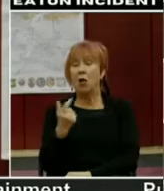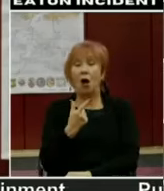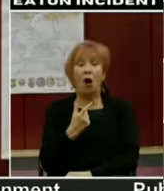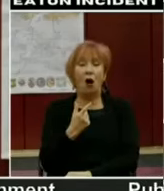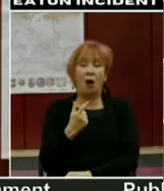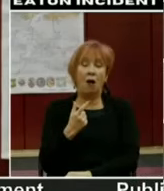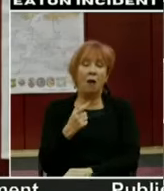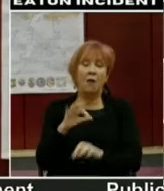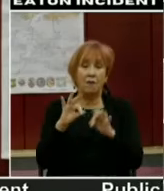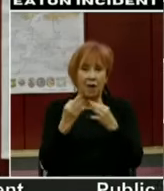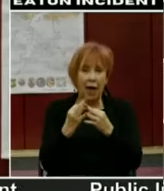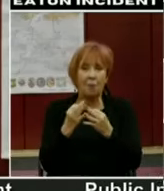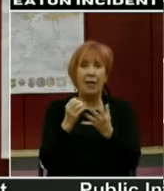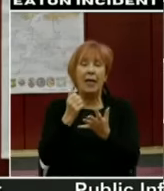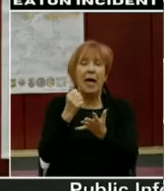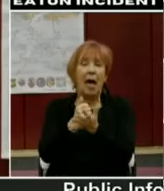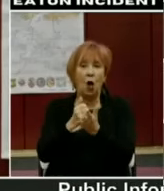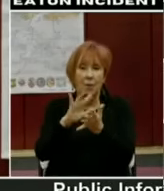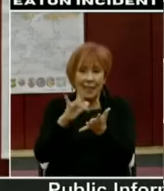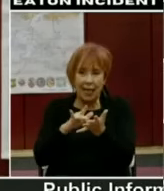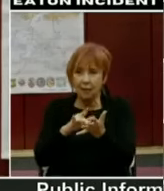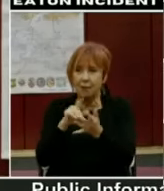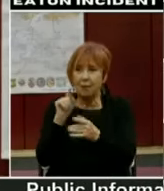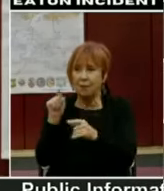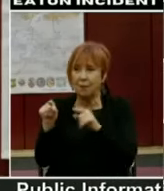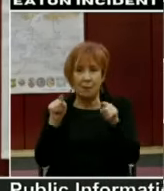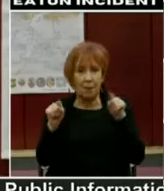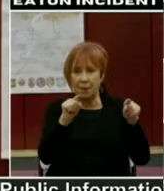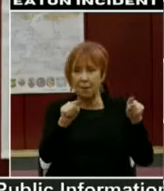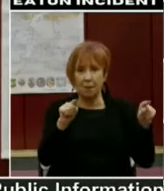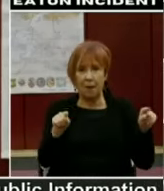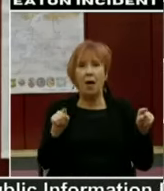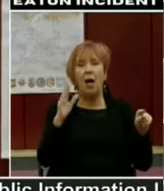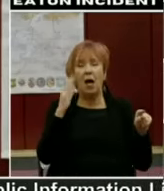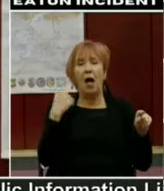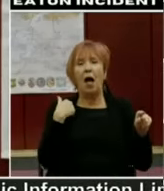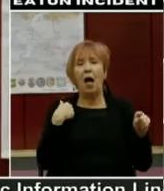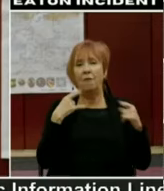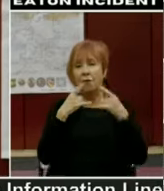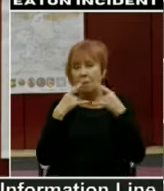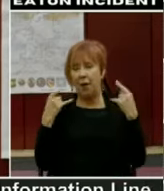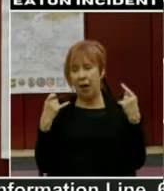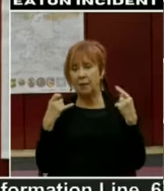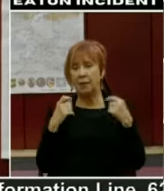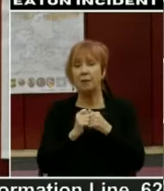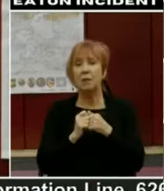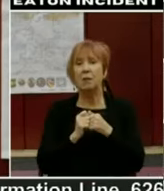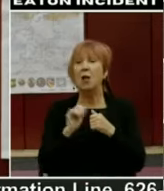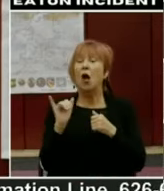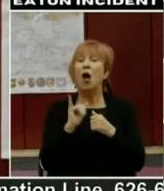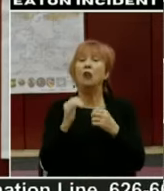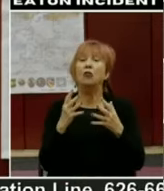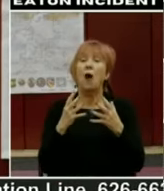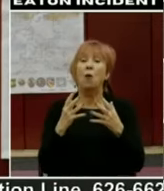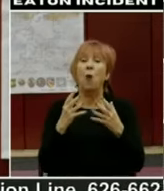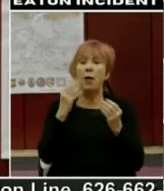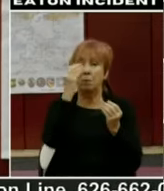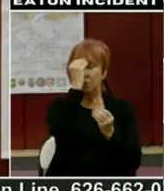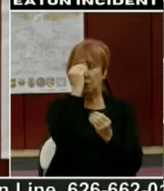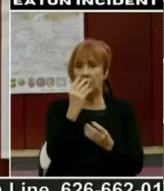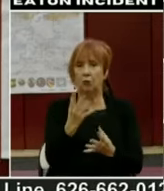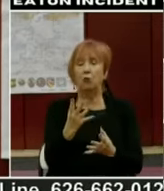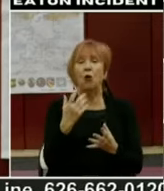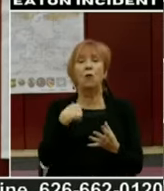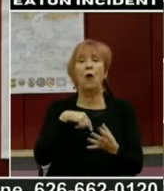and the one-stop centers that will be set up later in the week. I do want to also note that we